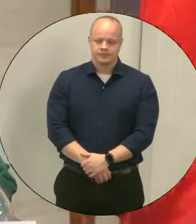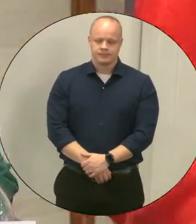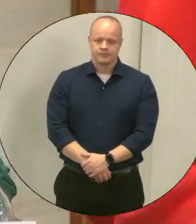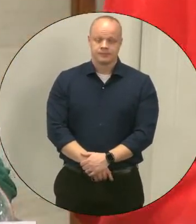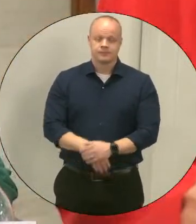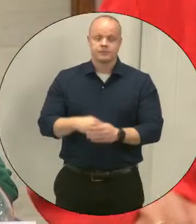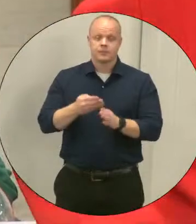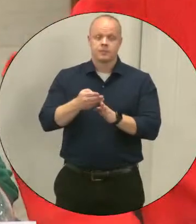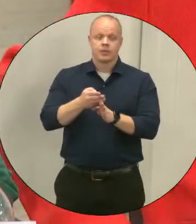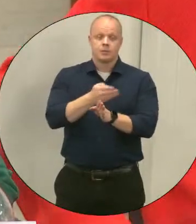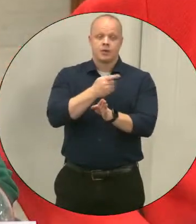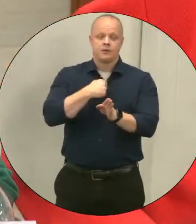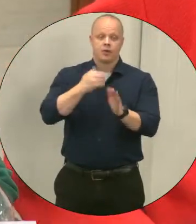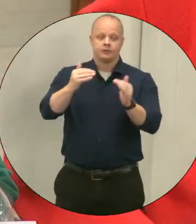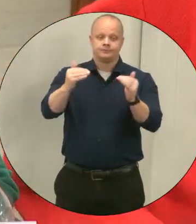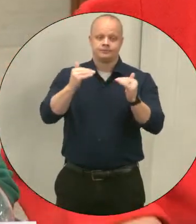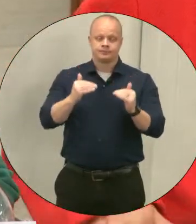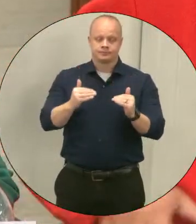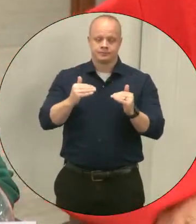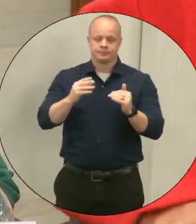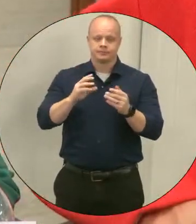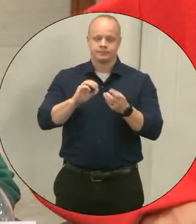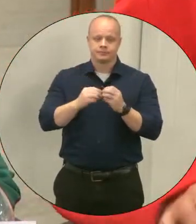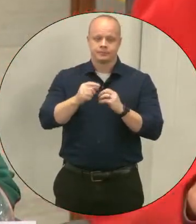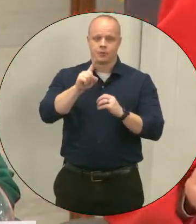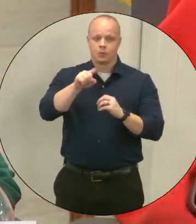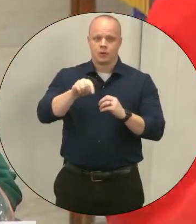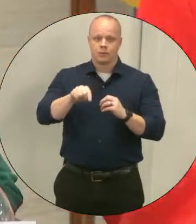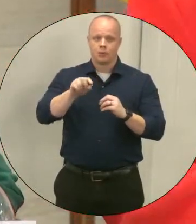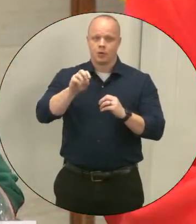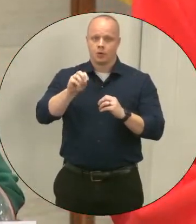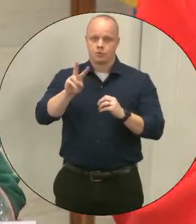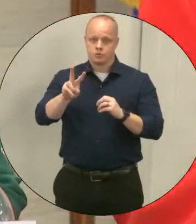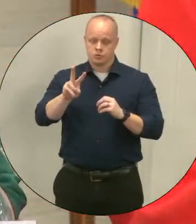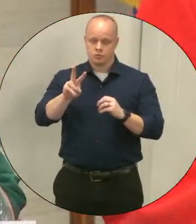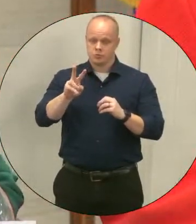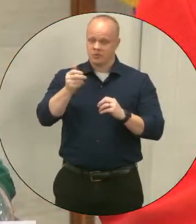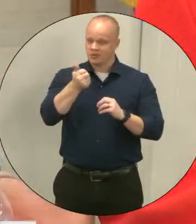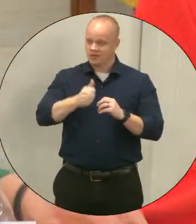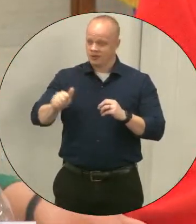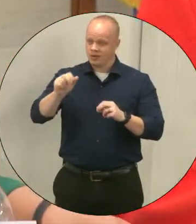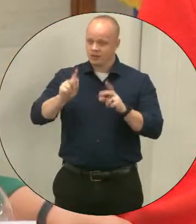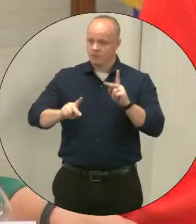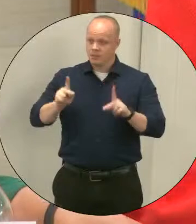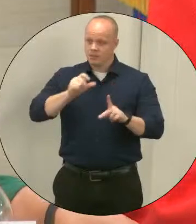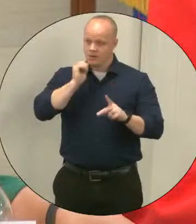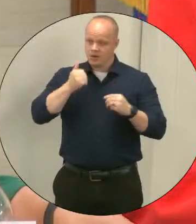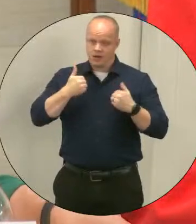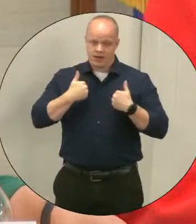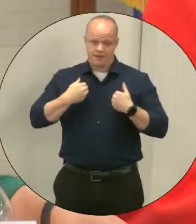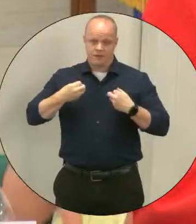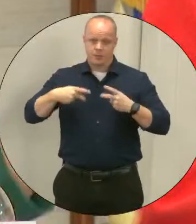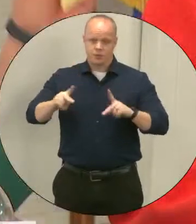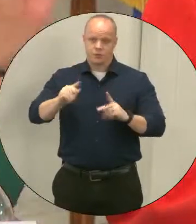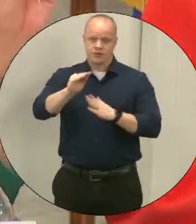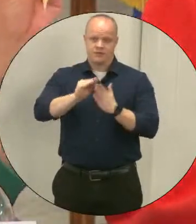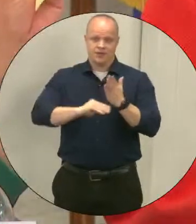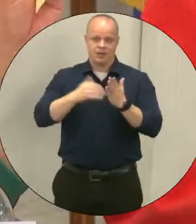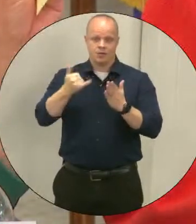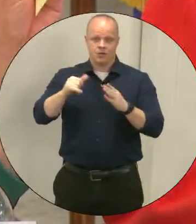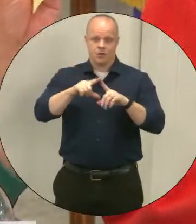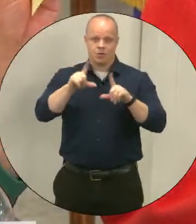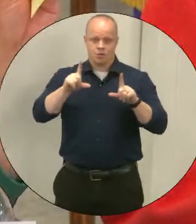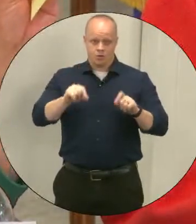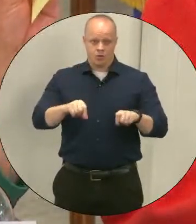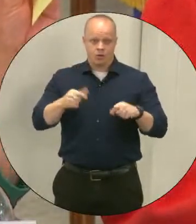Before I go to Agenda 1.02, is there anyone that has not had an opportunity to complete a